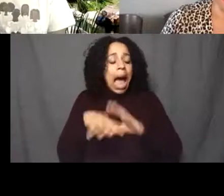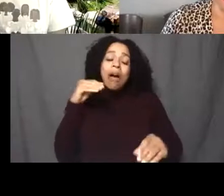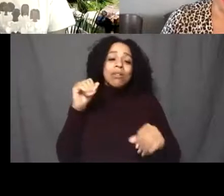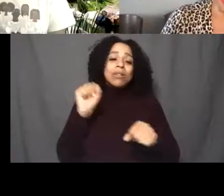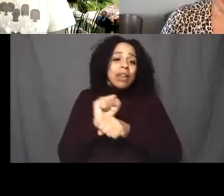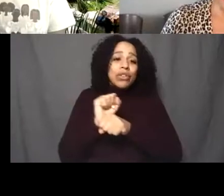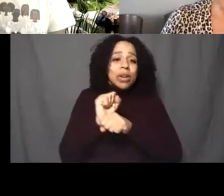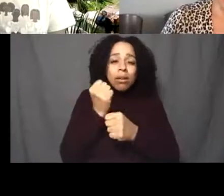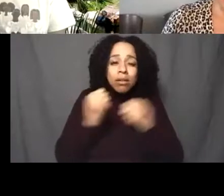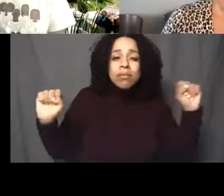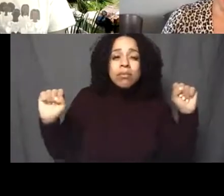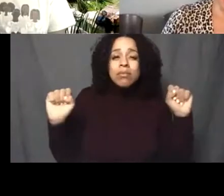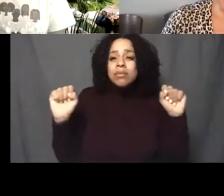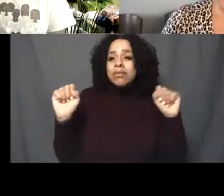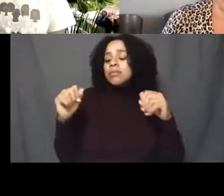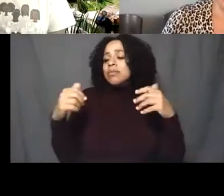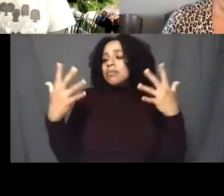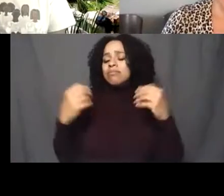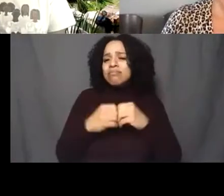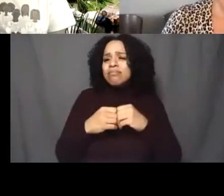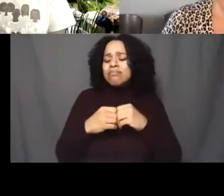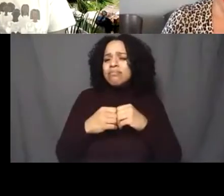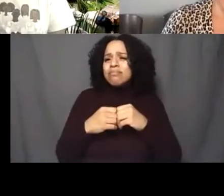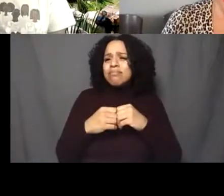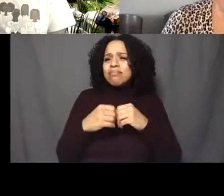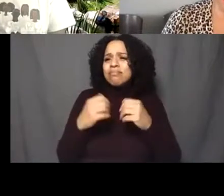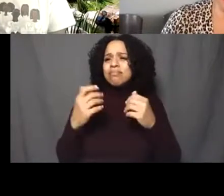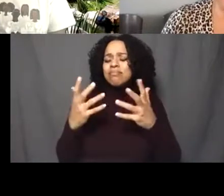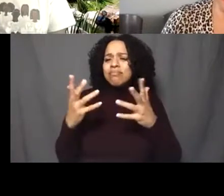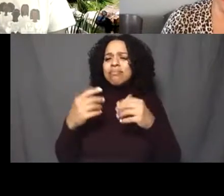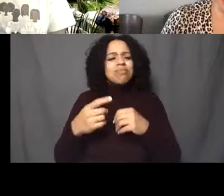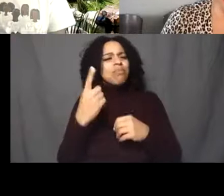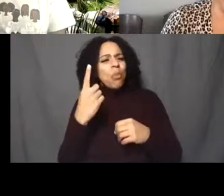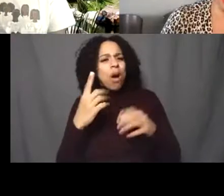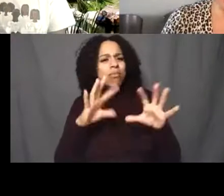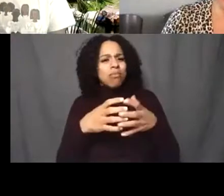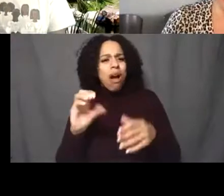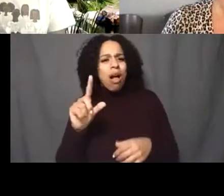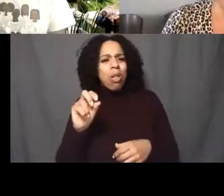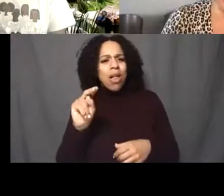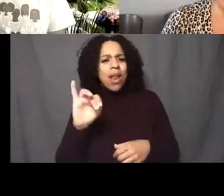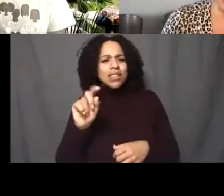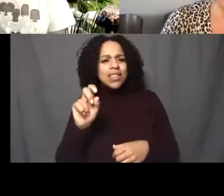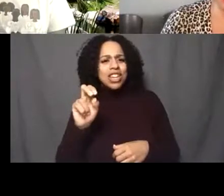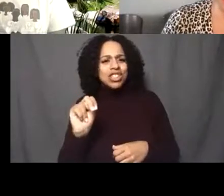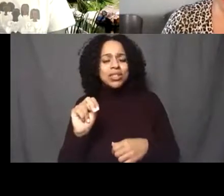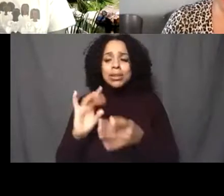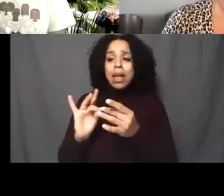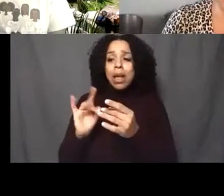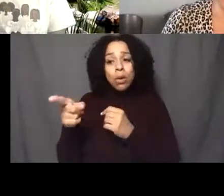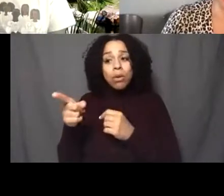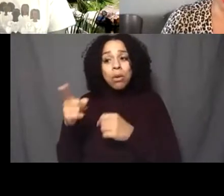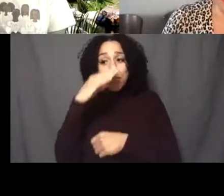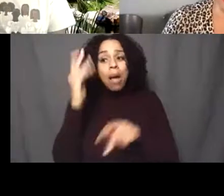whole colonization movement that was saying that once freed, Black people needed to leave this country and go somewhere else. And Black people